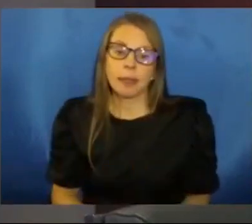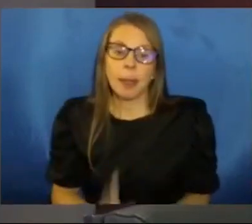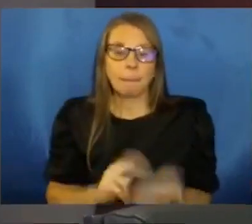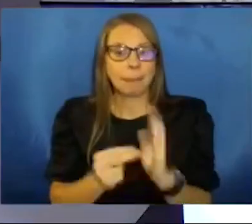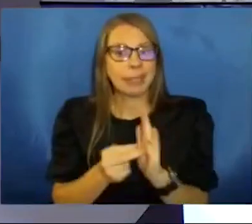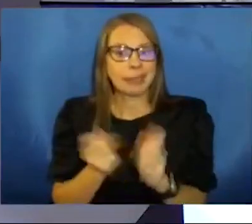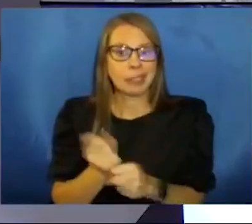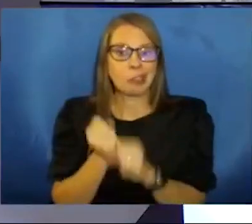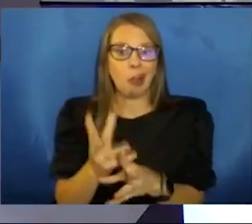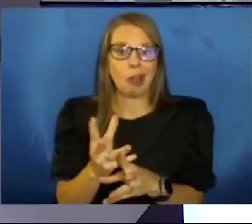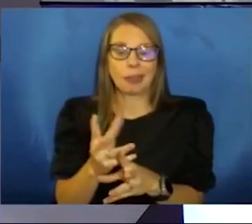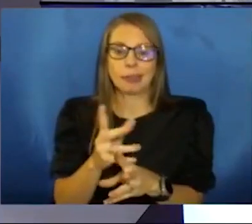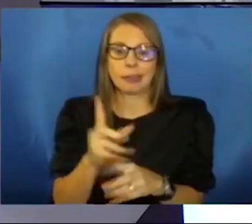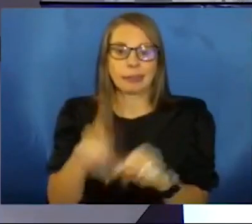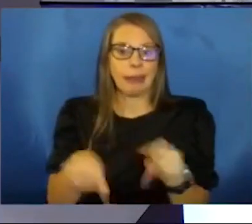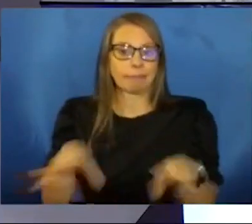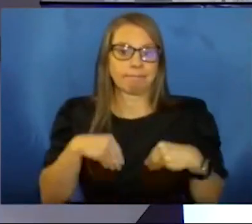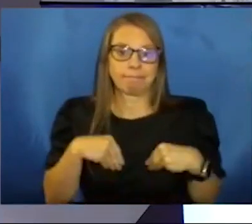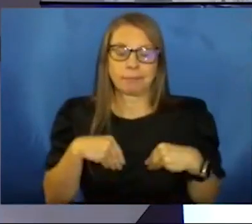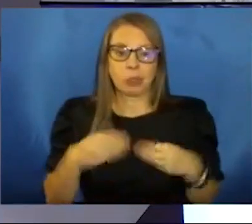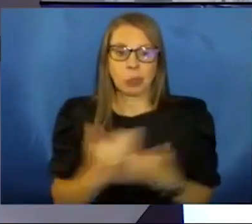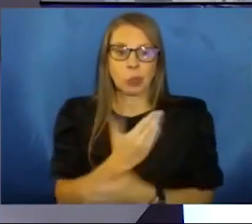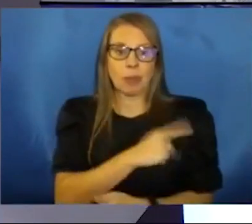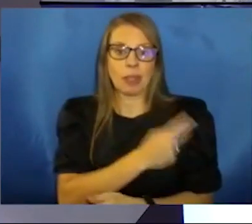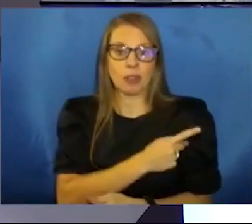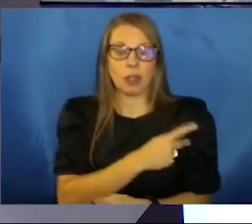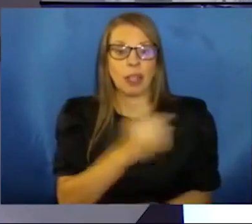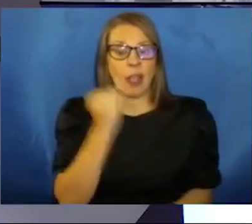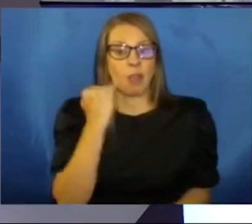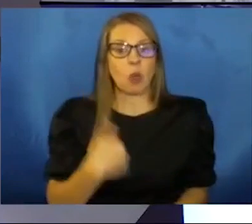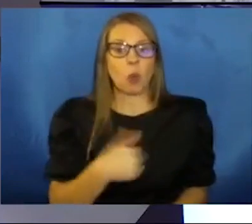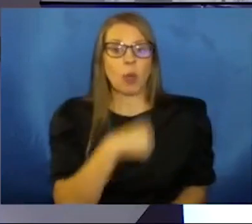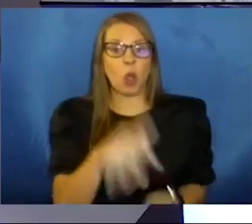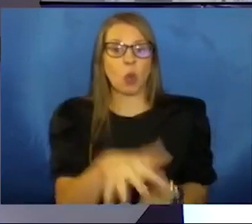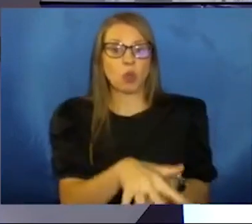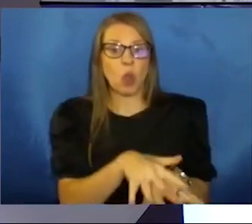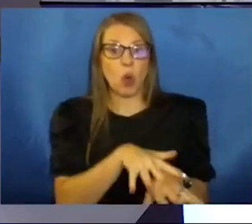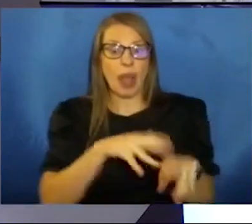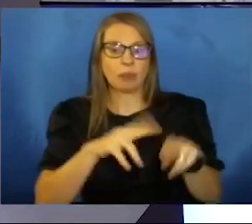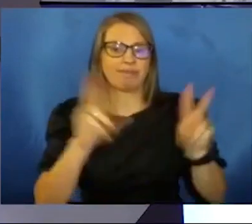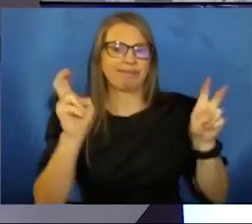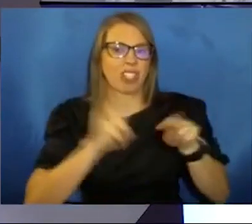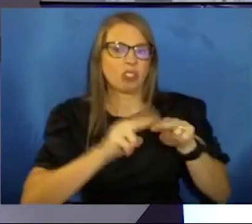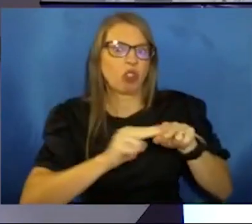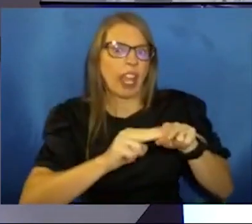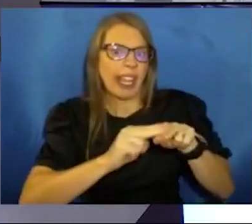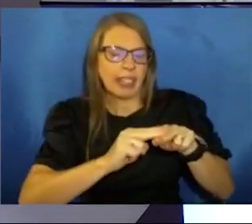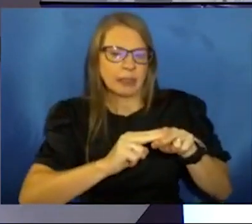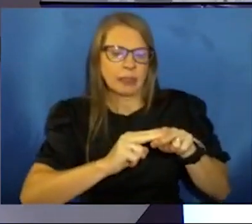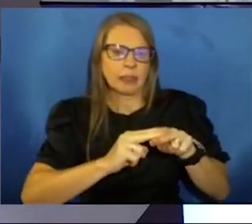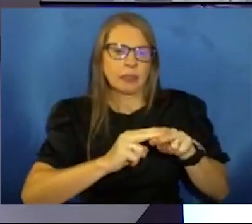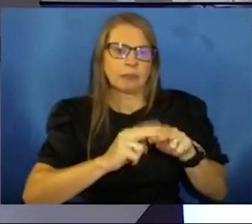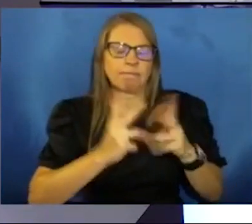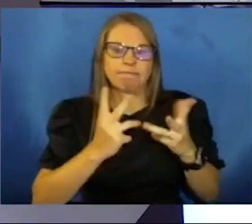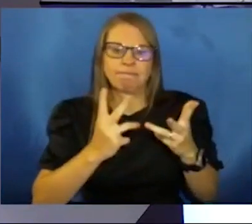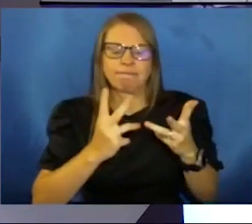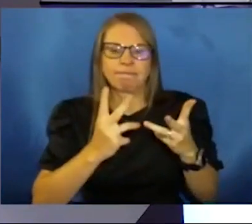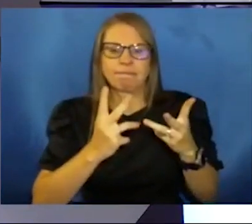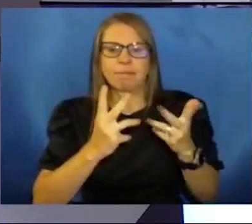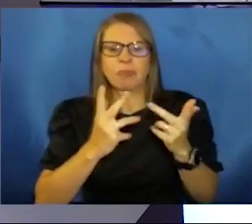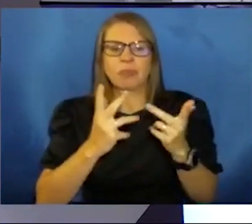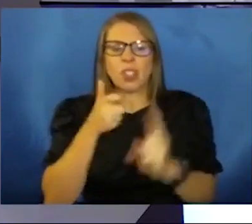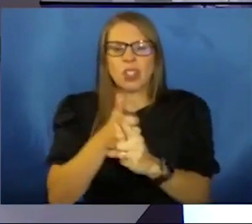Some of the other hospitals have definitely had been stretched on their staffing issues and not been able to staff all the beds, and that